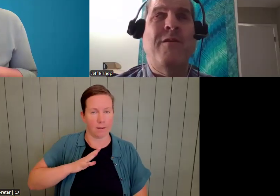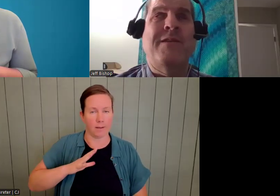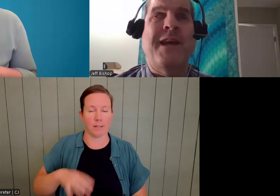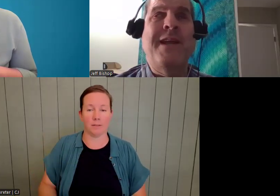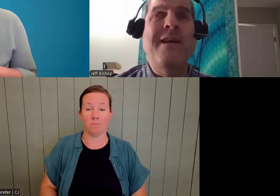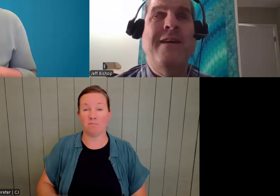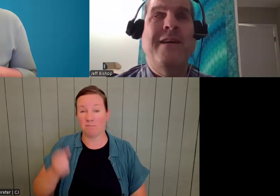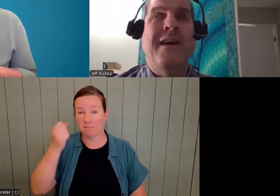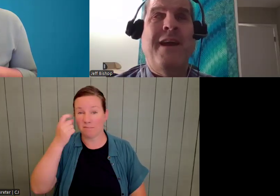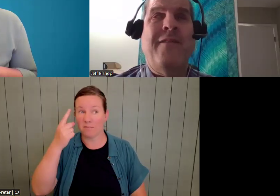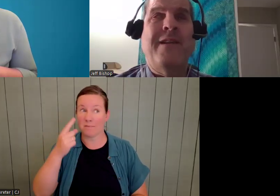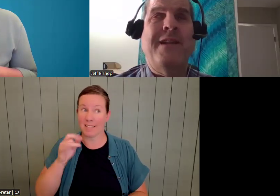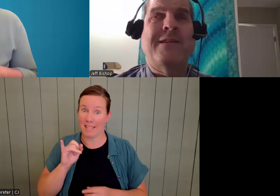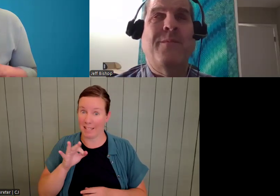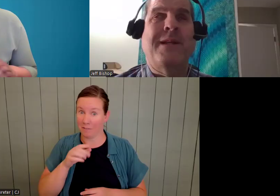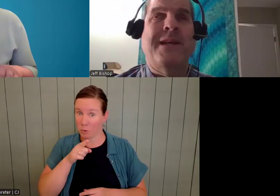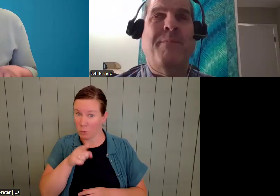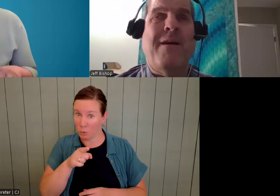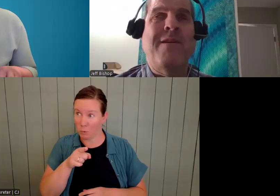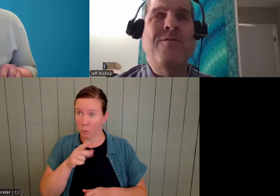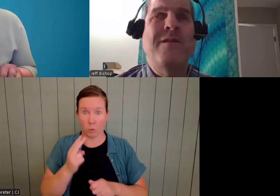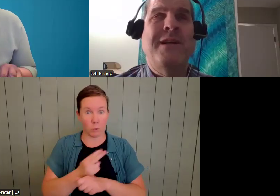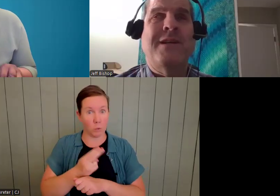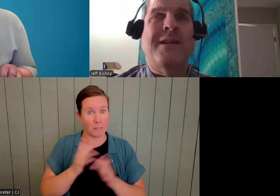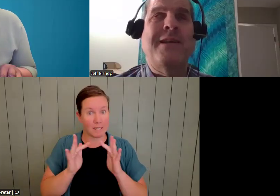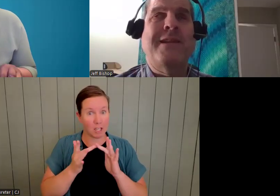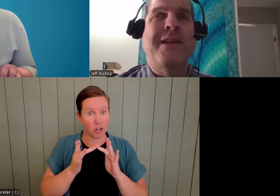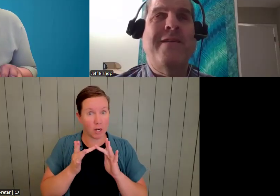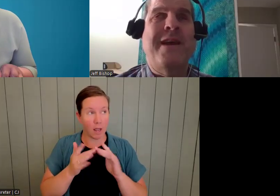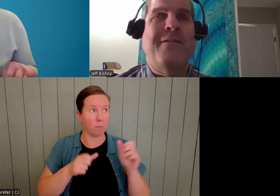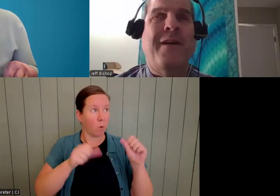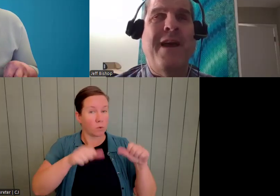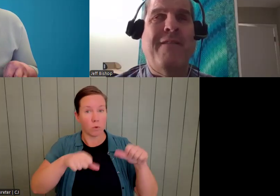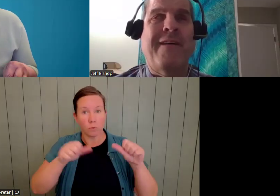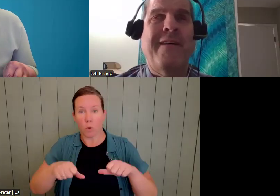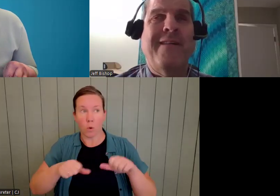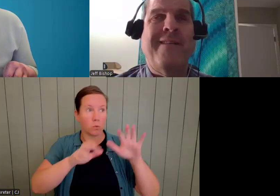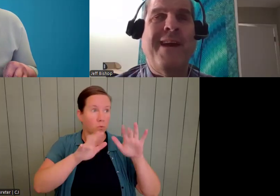that you have said, everything that someone has said about you stays on the internet